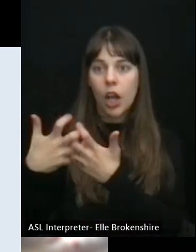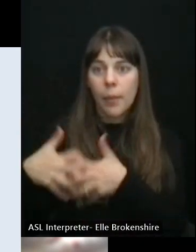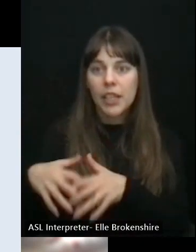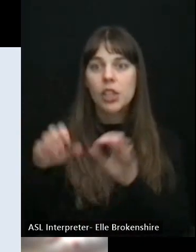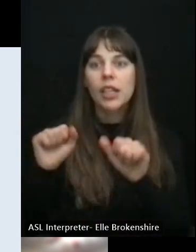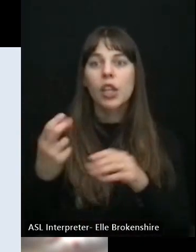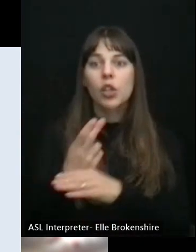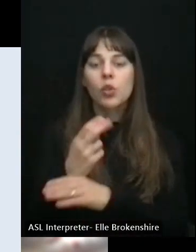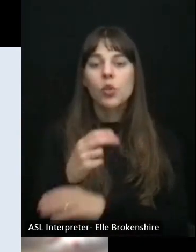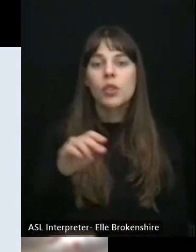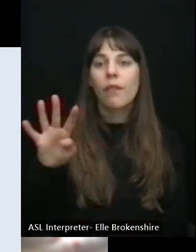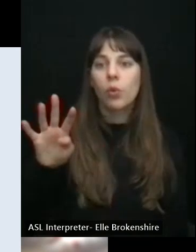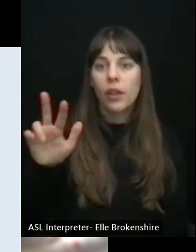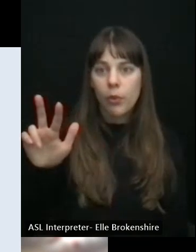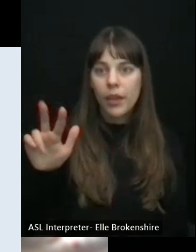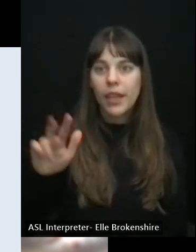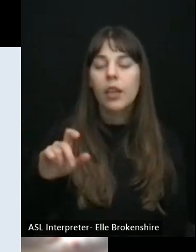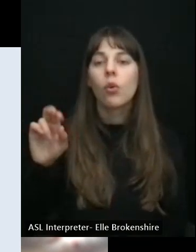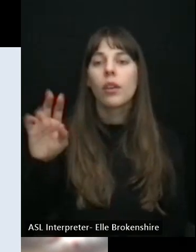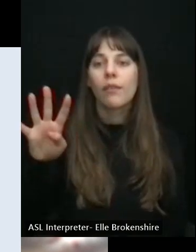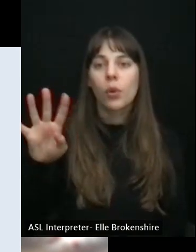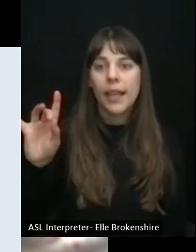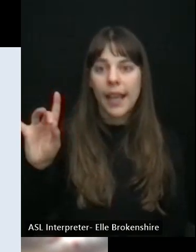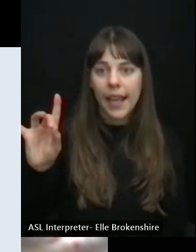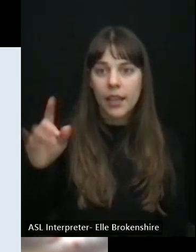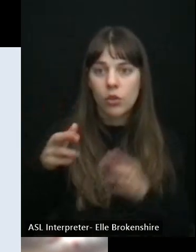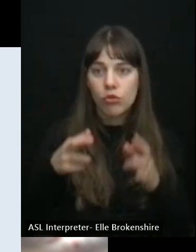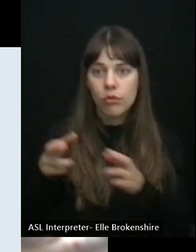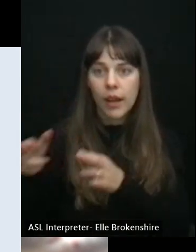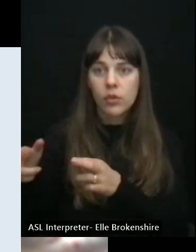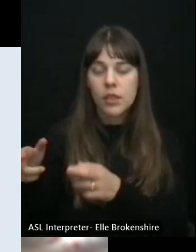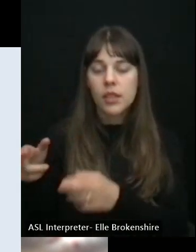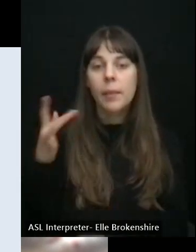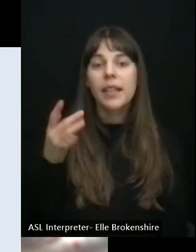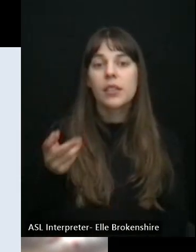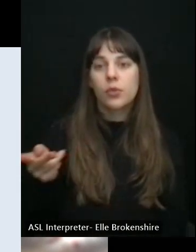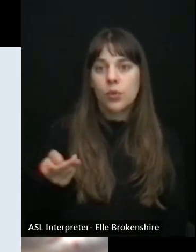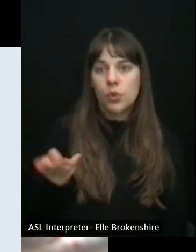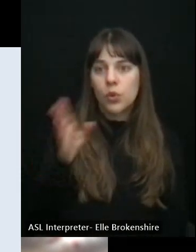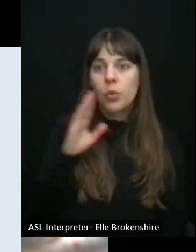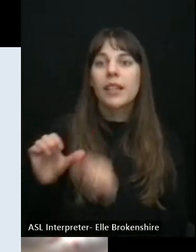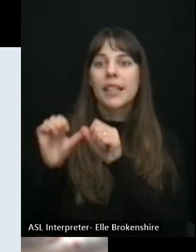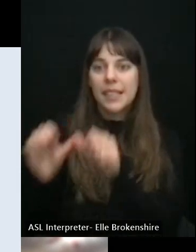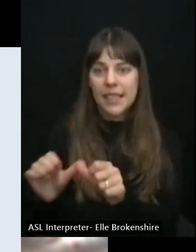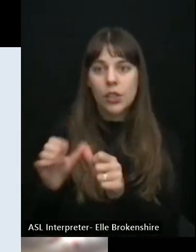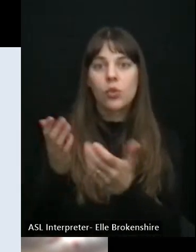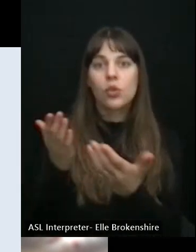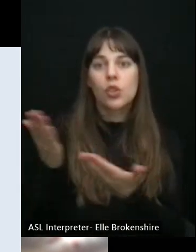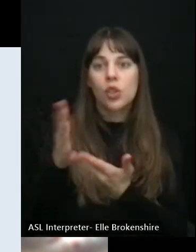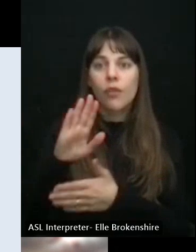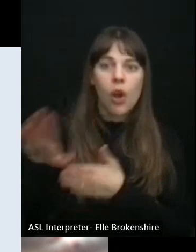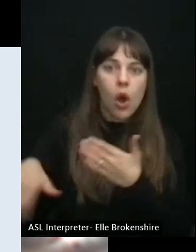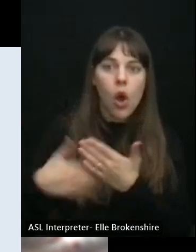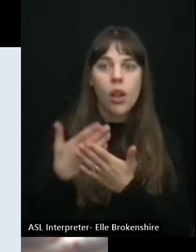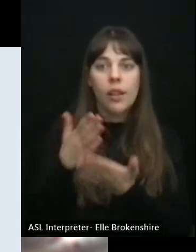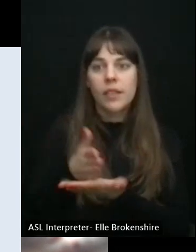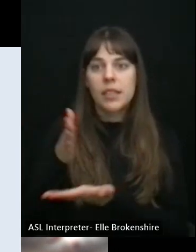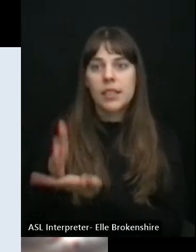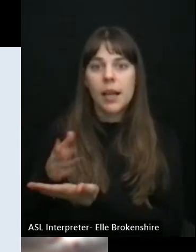or 48 routes, as these will continue to serve all of the stops in the Allentown